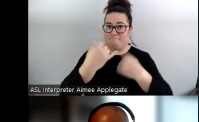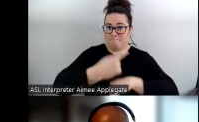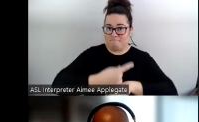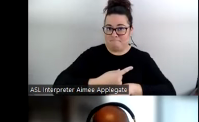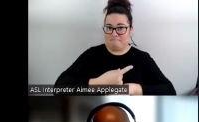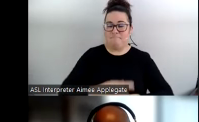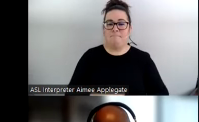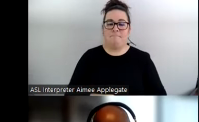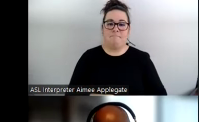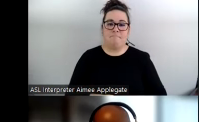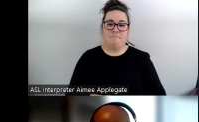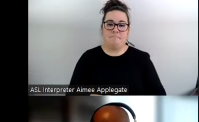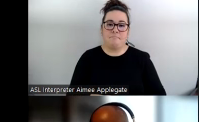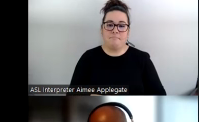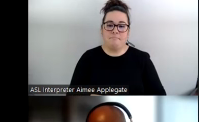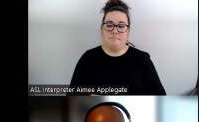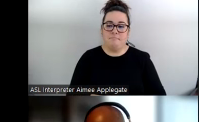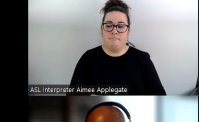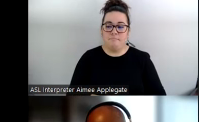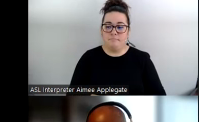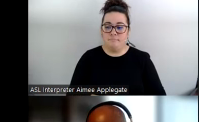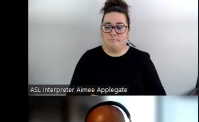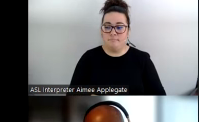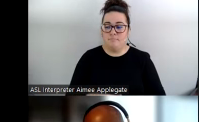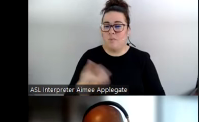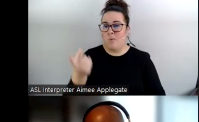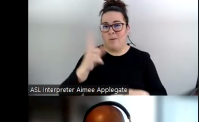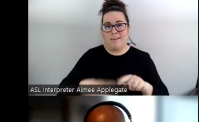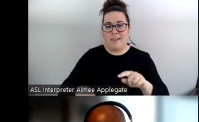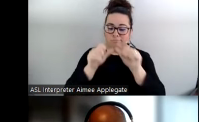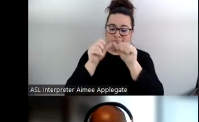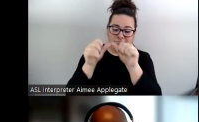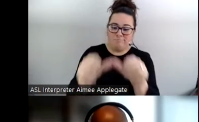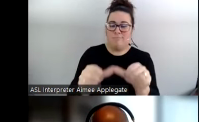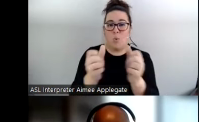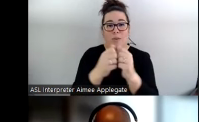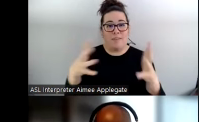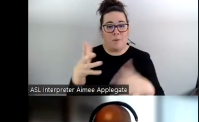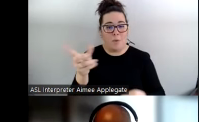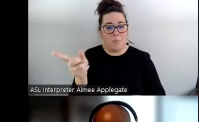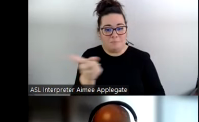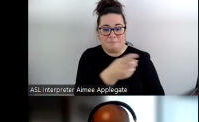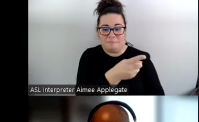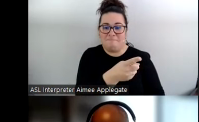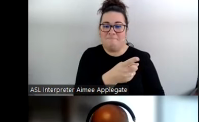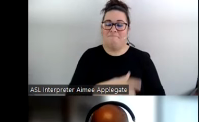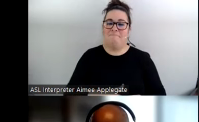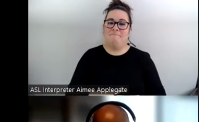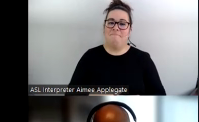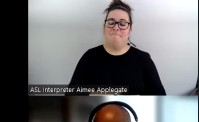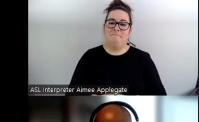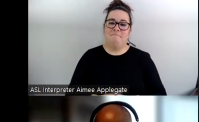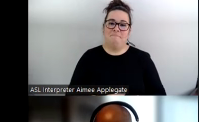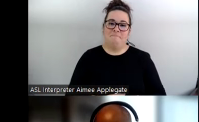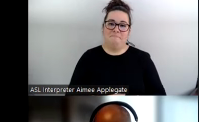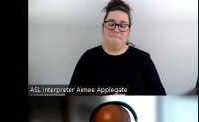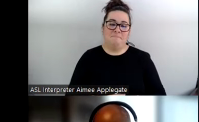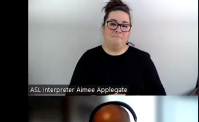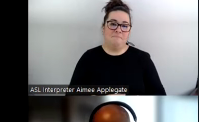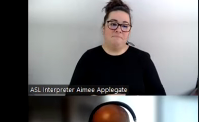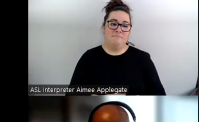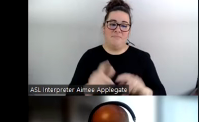in this effort. It can go nowhere without you. And so I think the team has a good program for